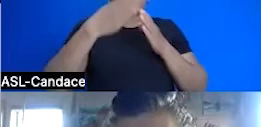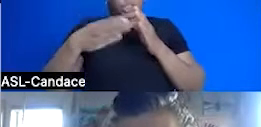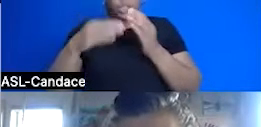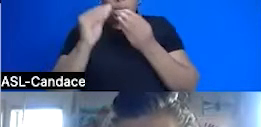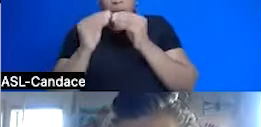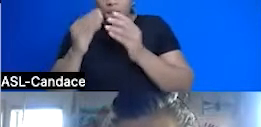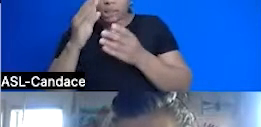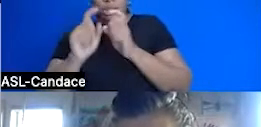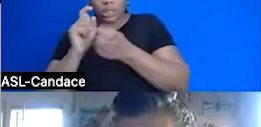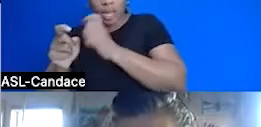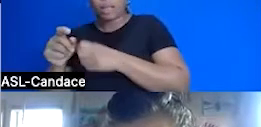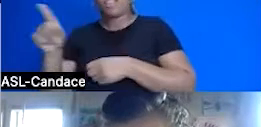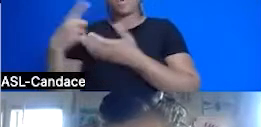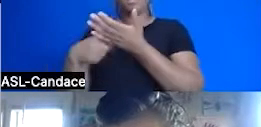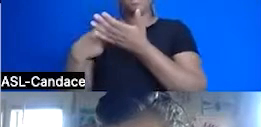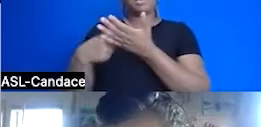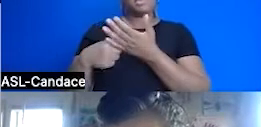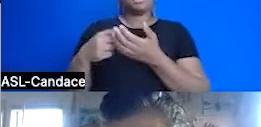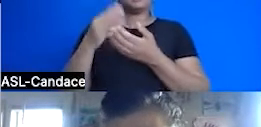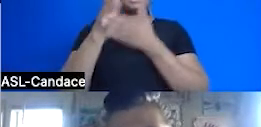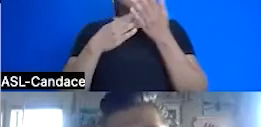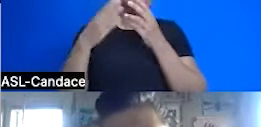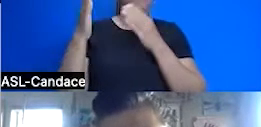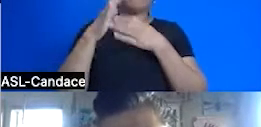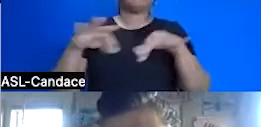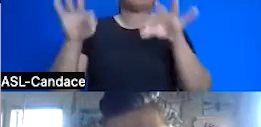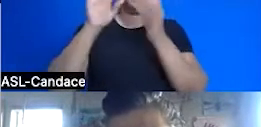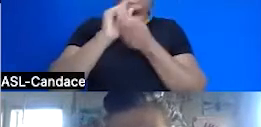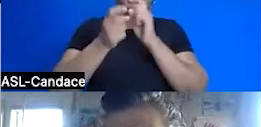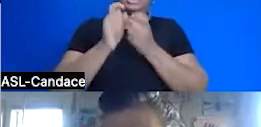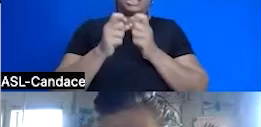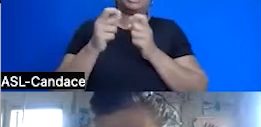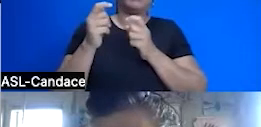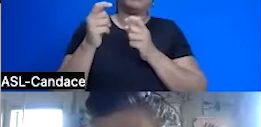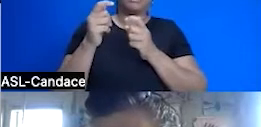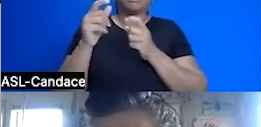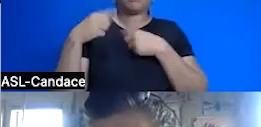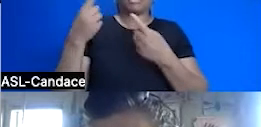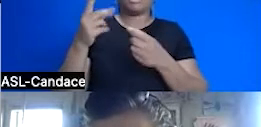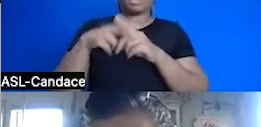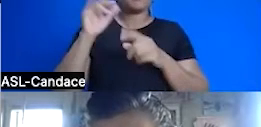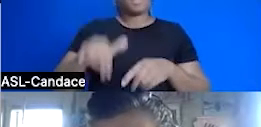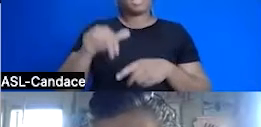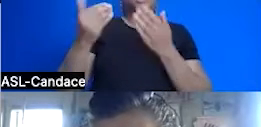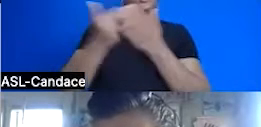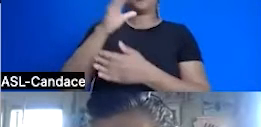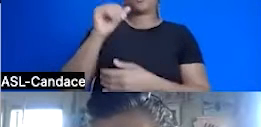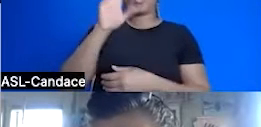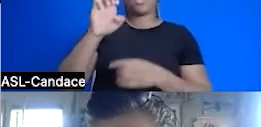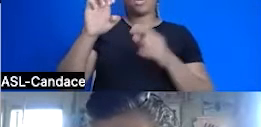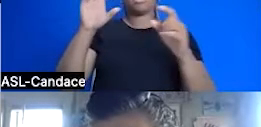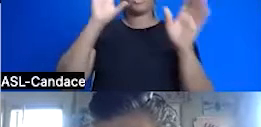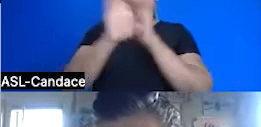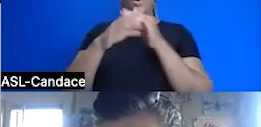some of the key changes that we see in this core app. Next slide, please. And this is the new core logo, by the way. Sorry, I forgot